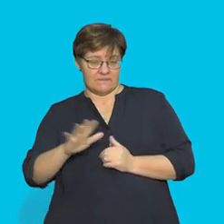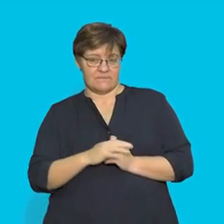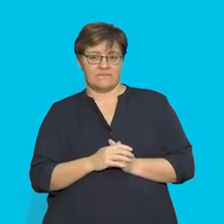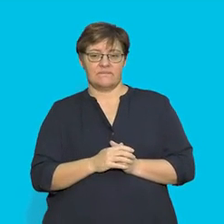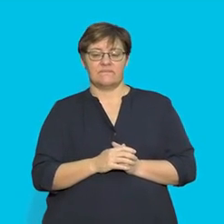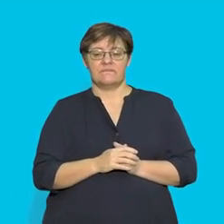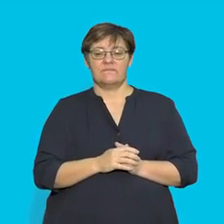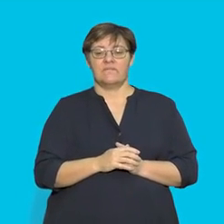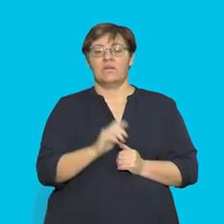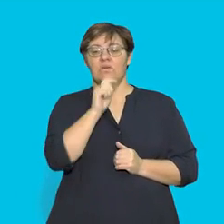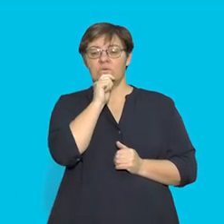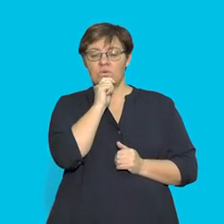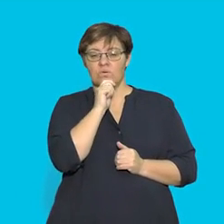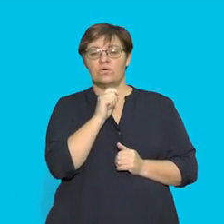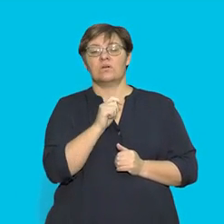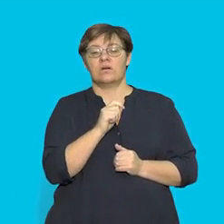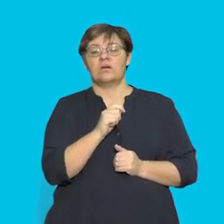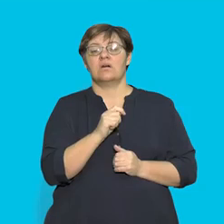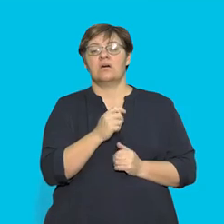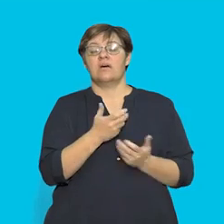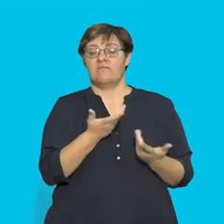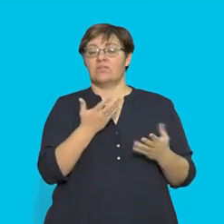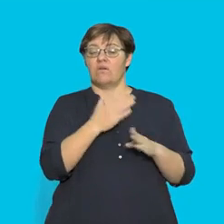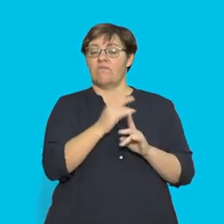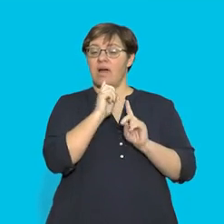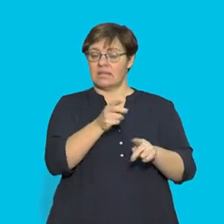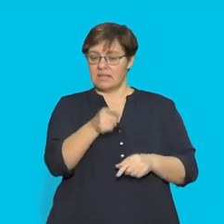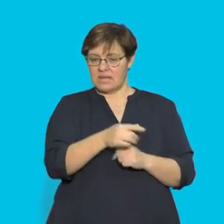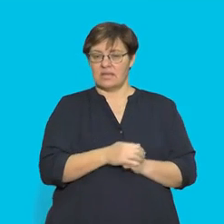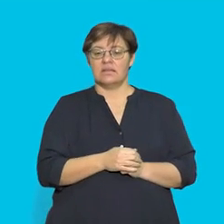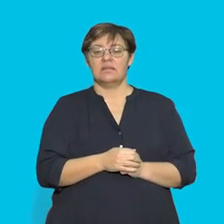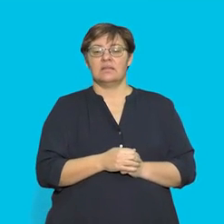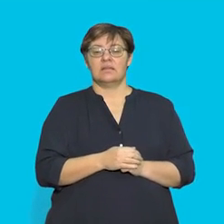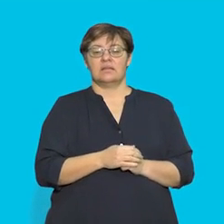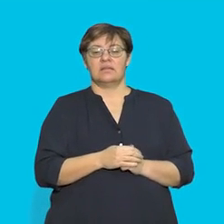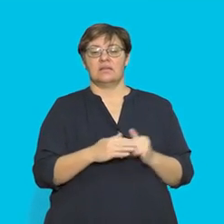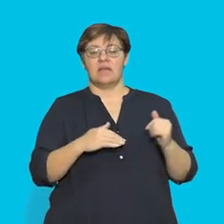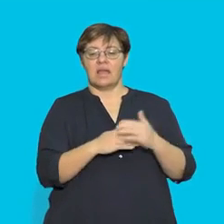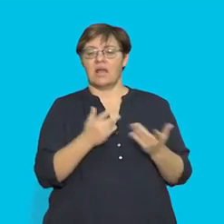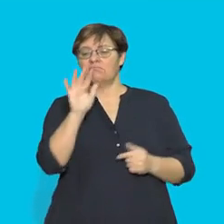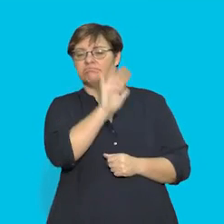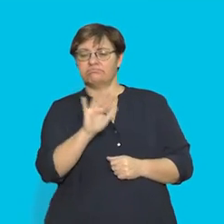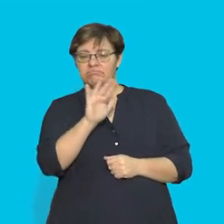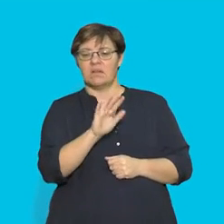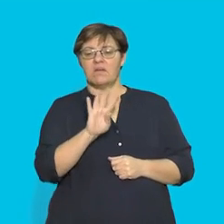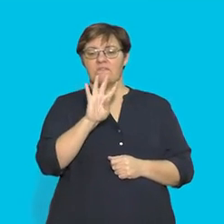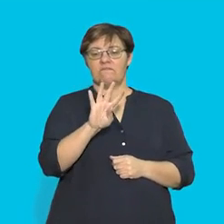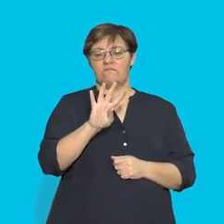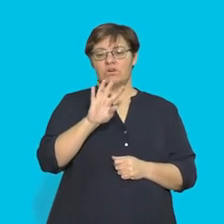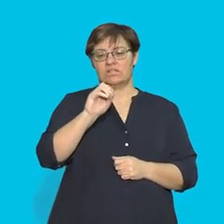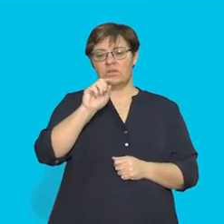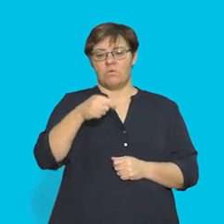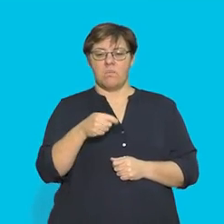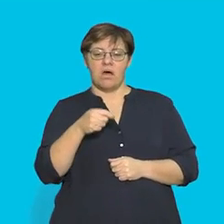found. And using second function tan of our answer, we're going to end up with our angle theta being roughly equal